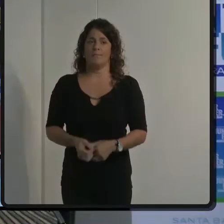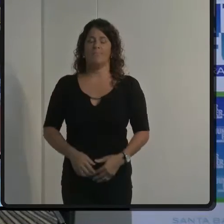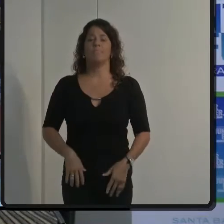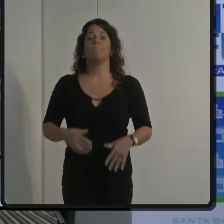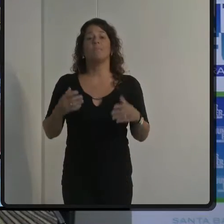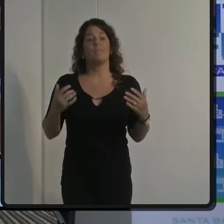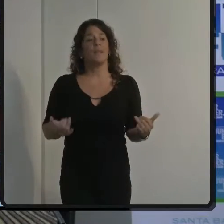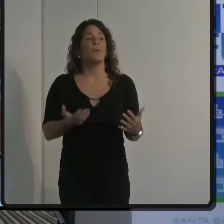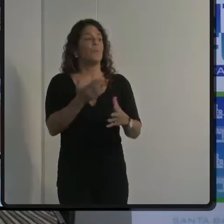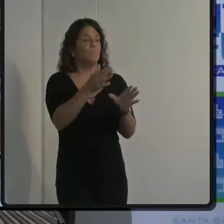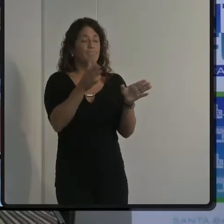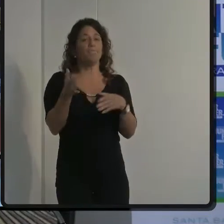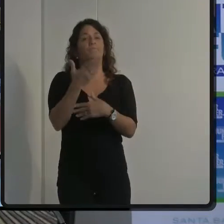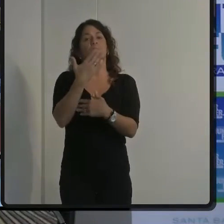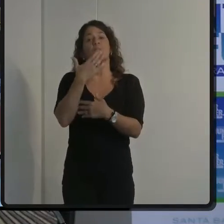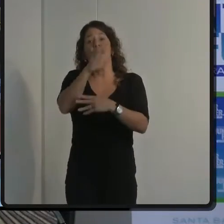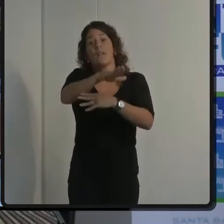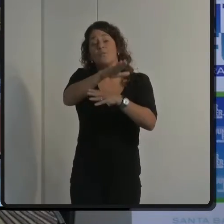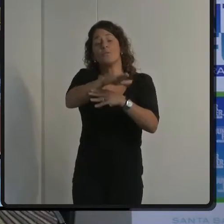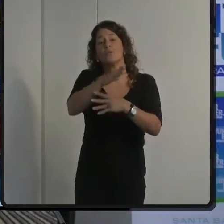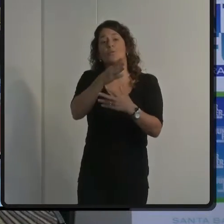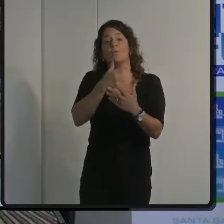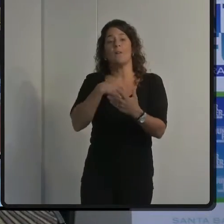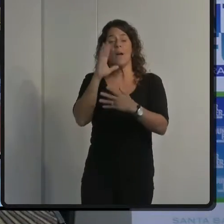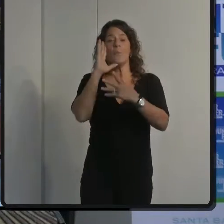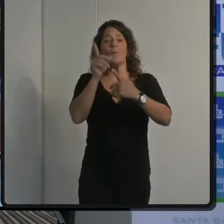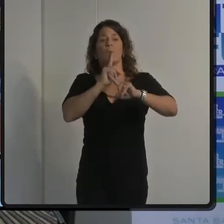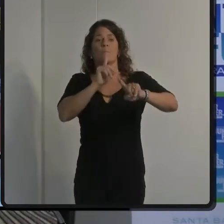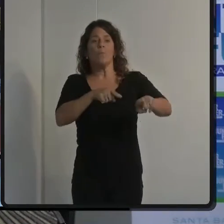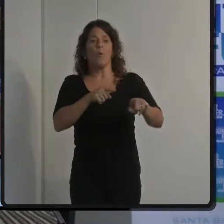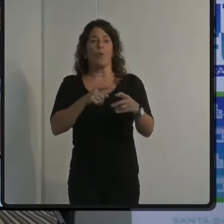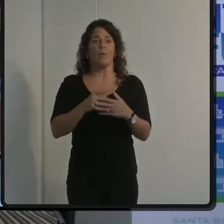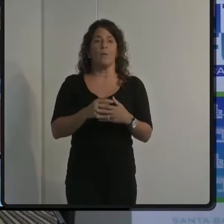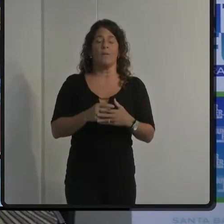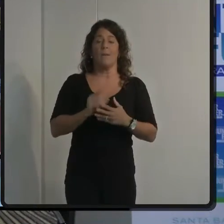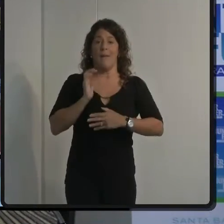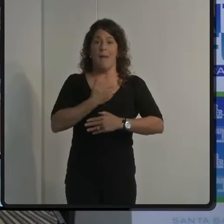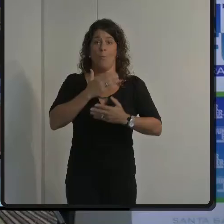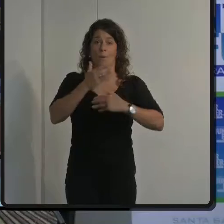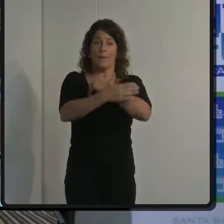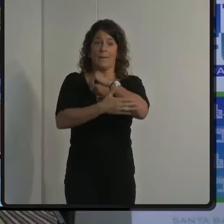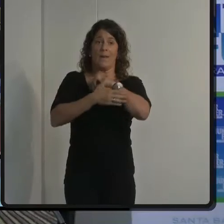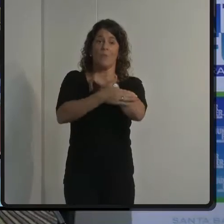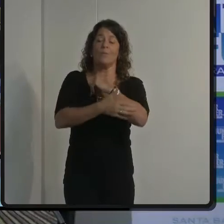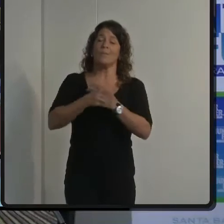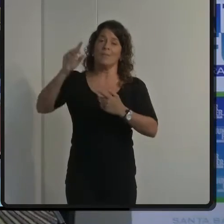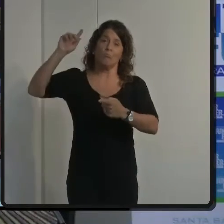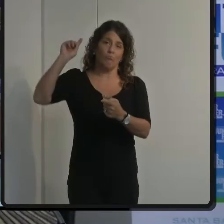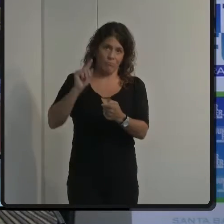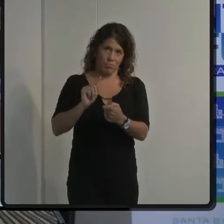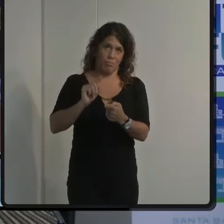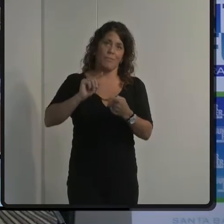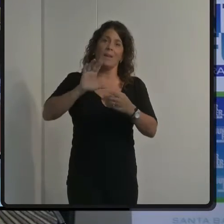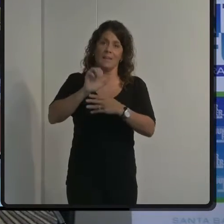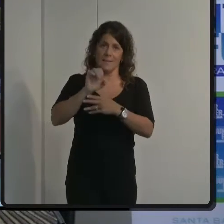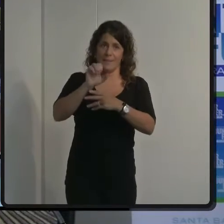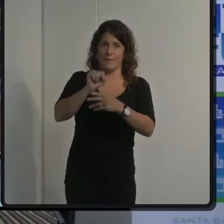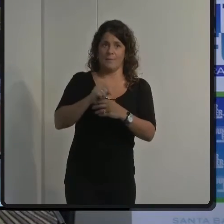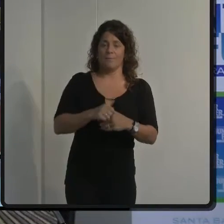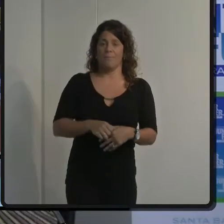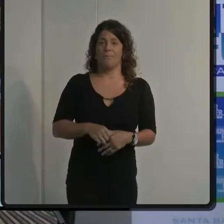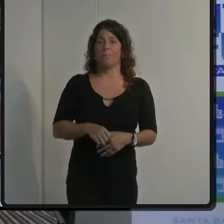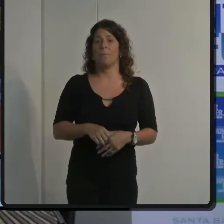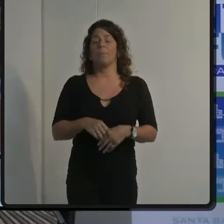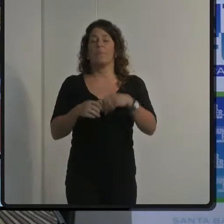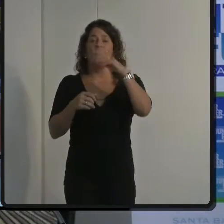everyone. I'm pleased to report that we are seeing a downward trend in county cases over the past 2 weeks. This is a